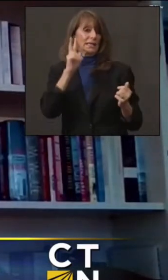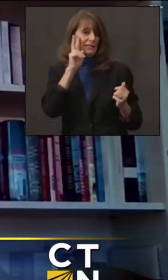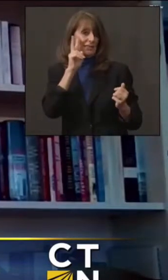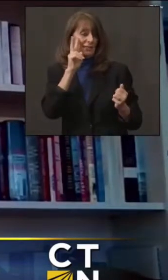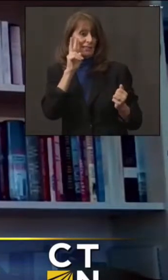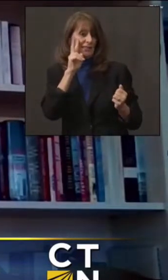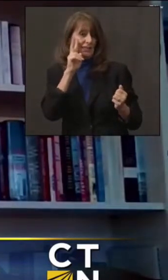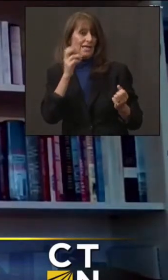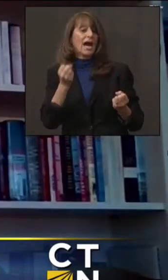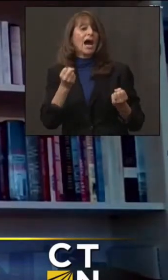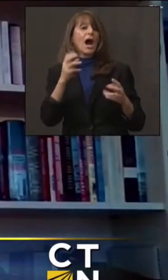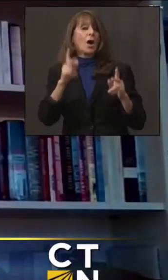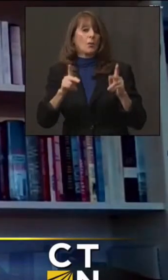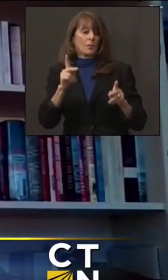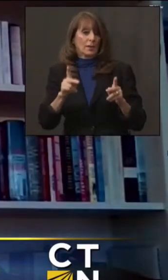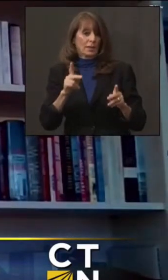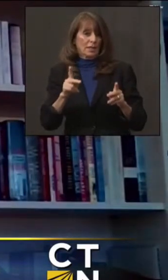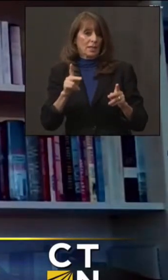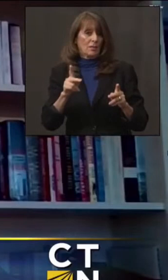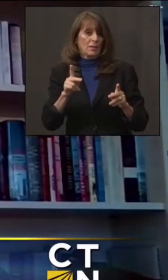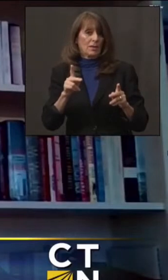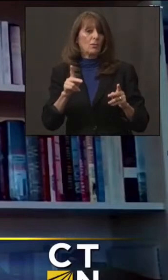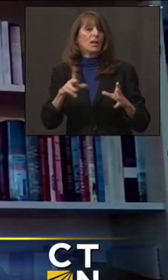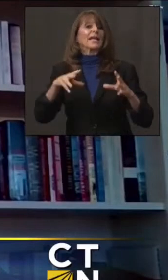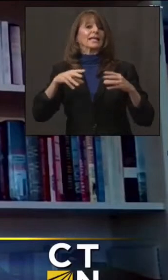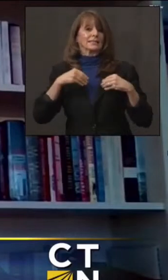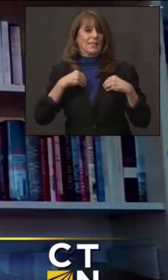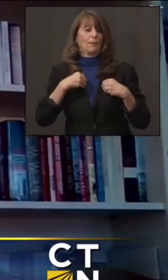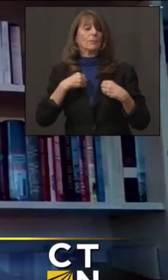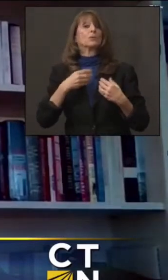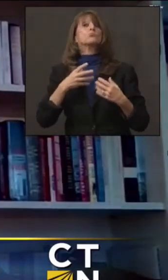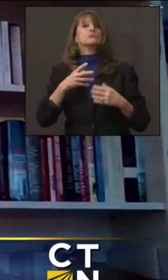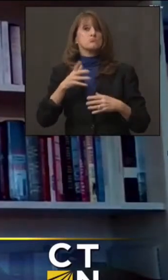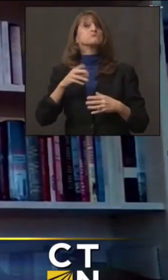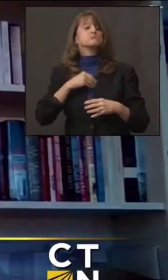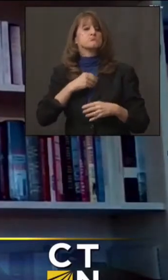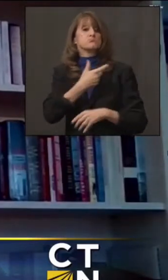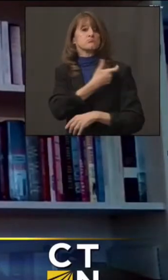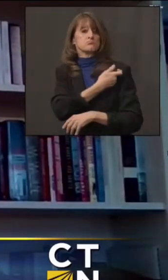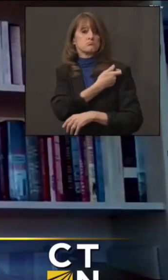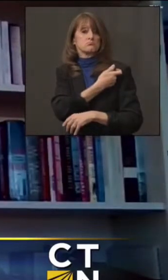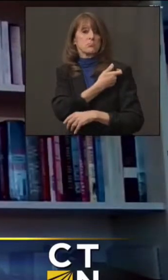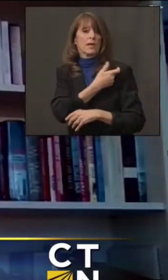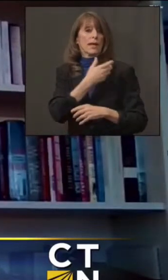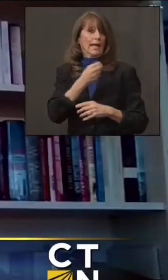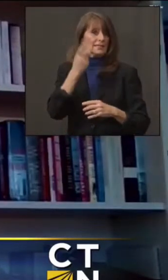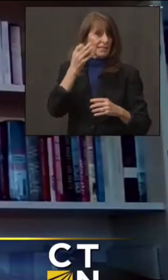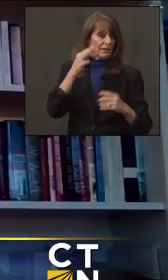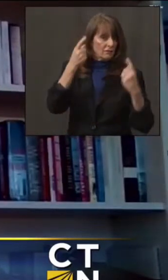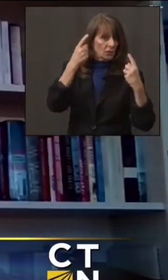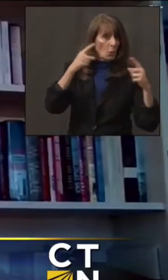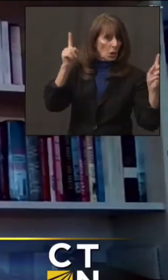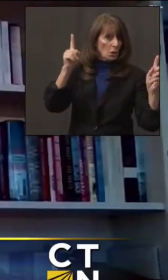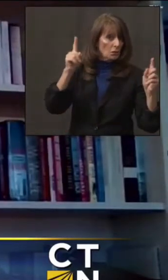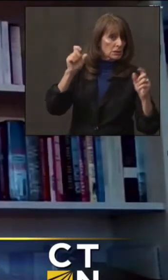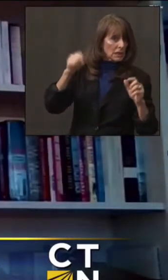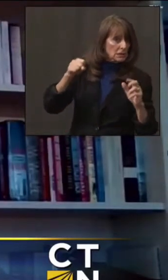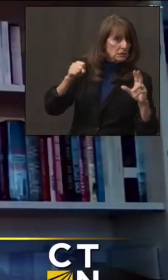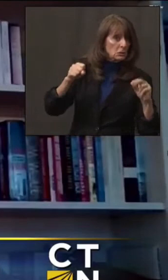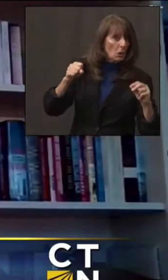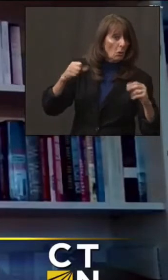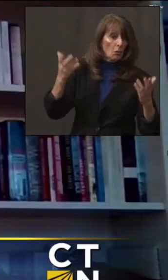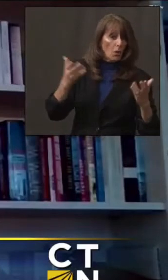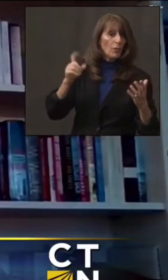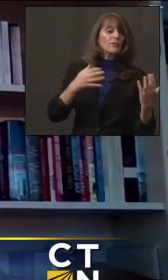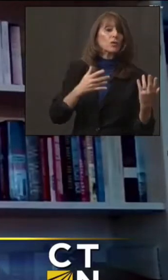the population takes the vaccine. We'll continue to learn about efficacy. And, we have